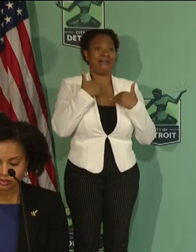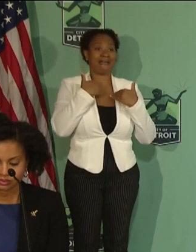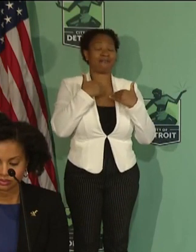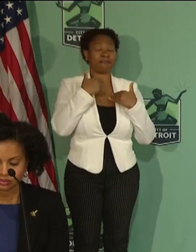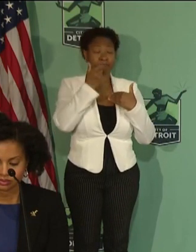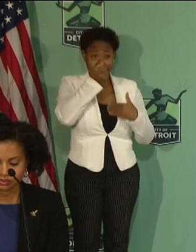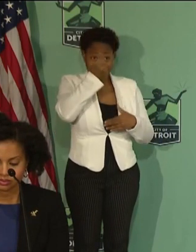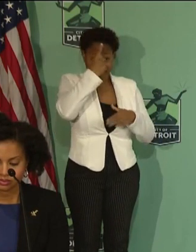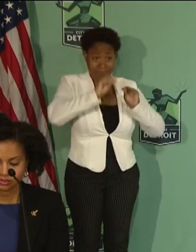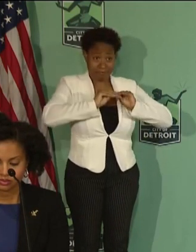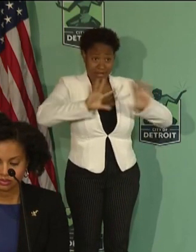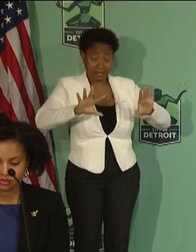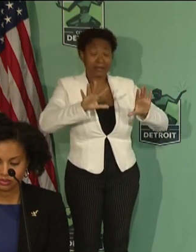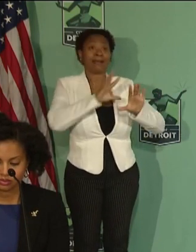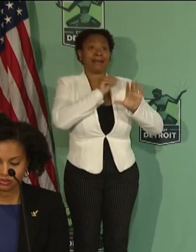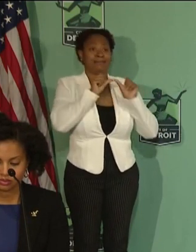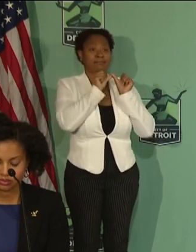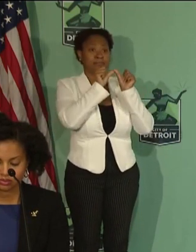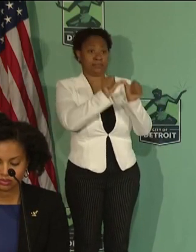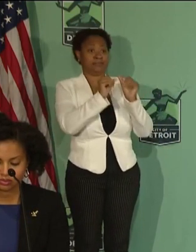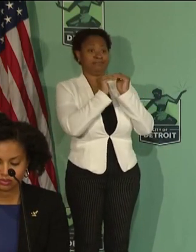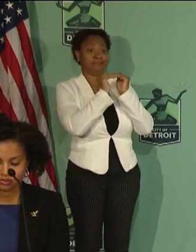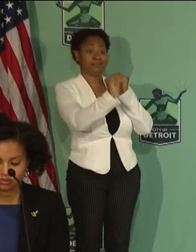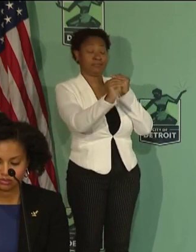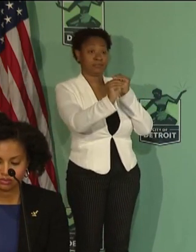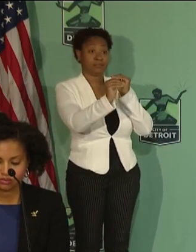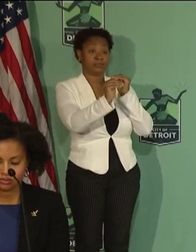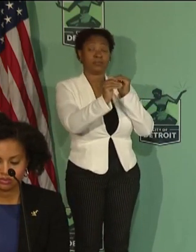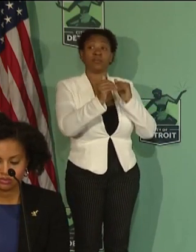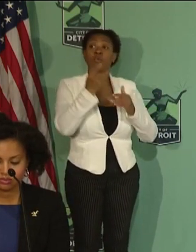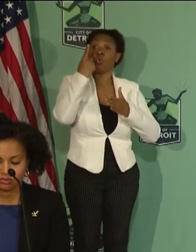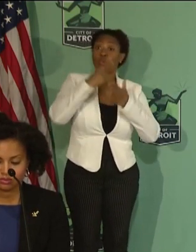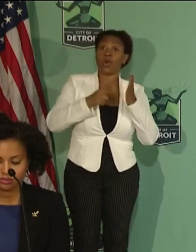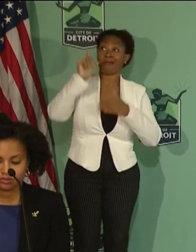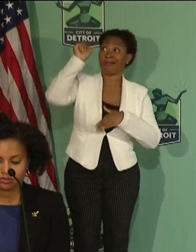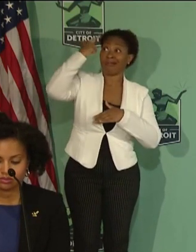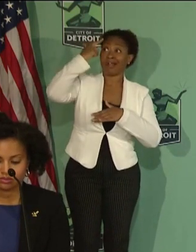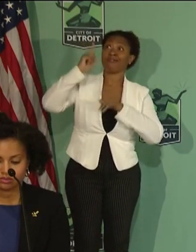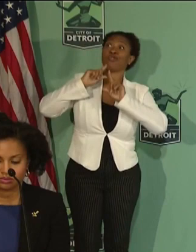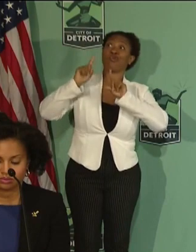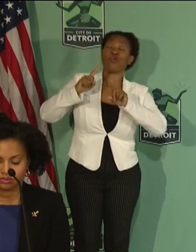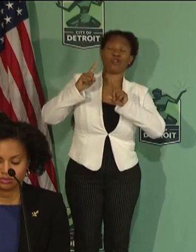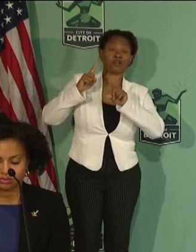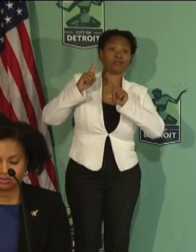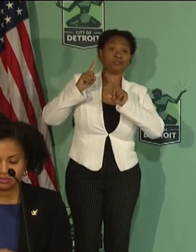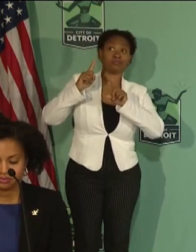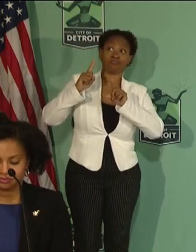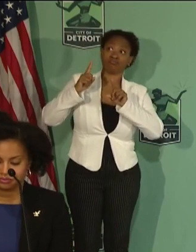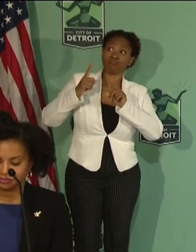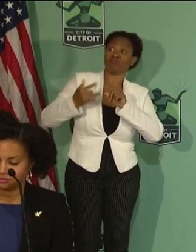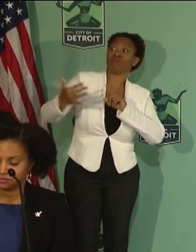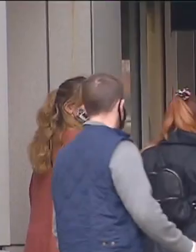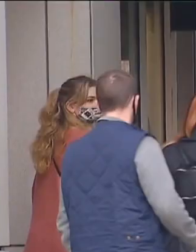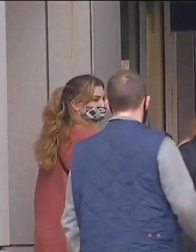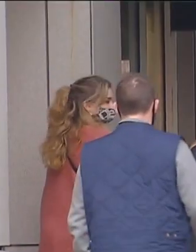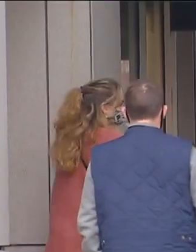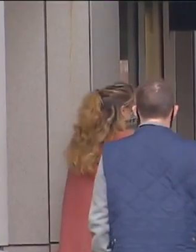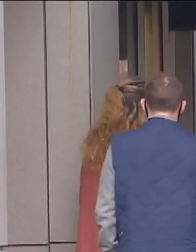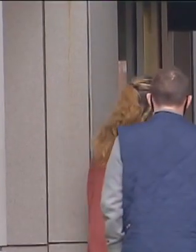because what we are doing is making sure that the steps the governor has taken continue to protect the city of